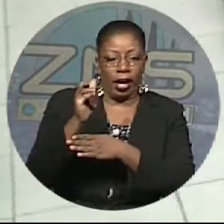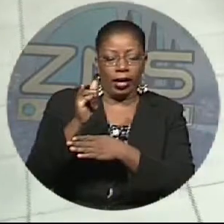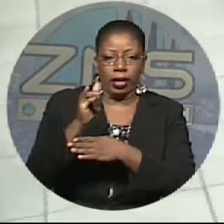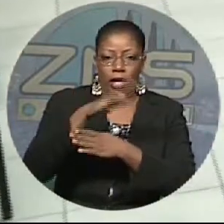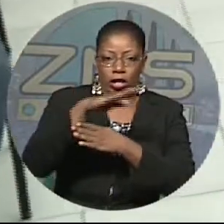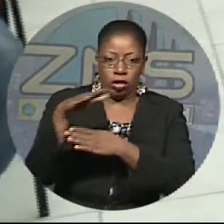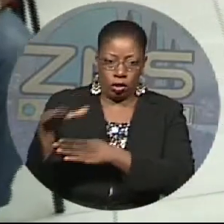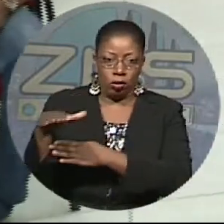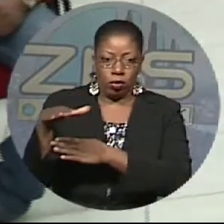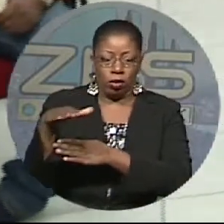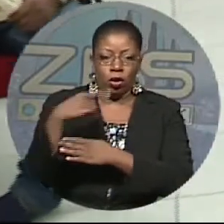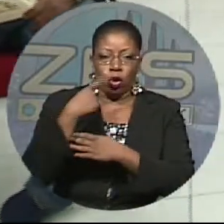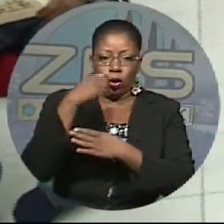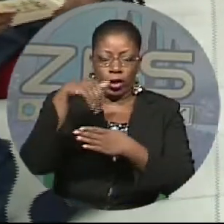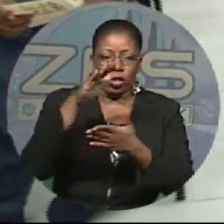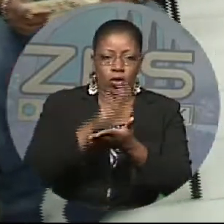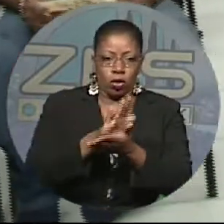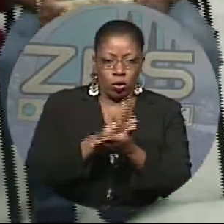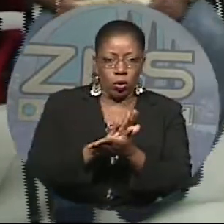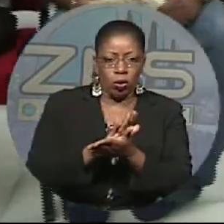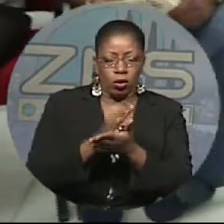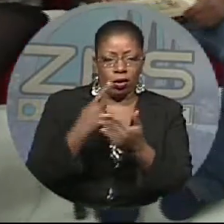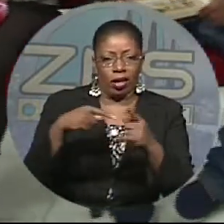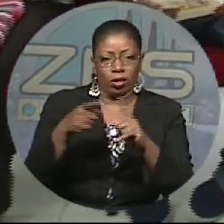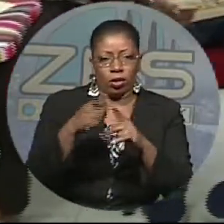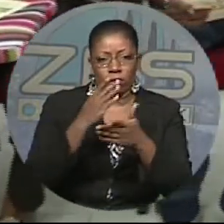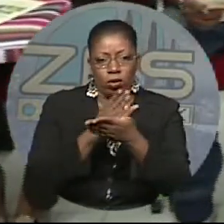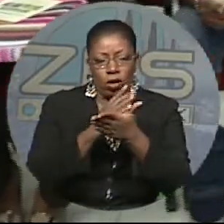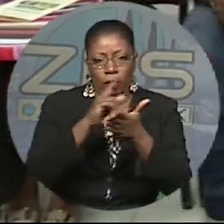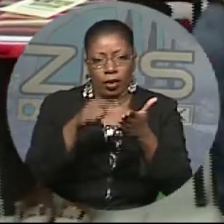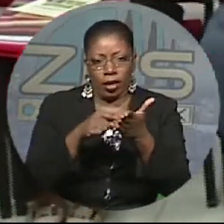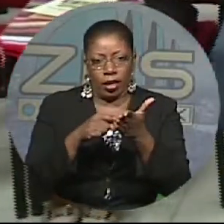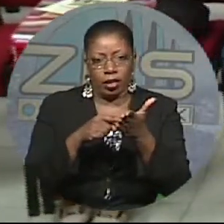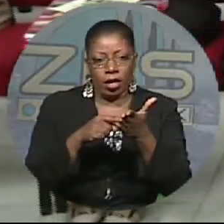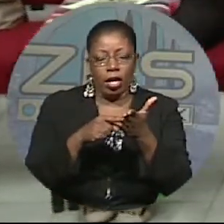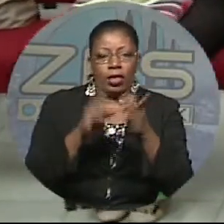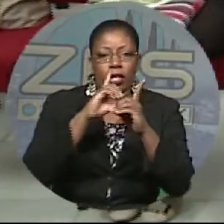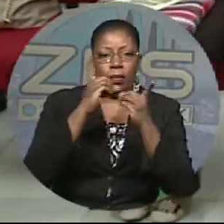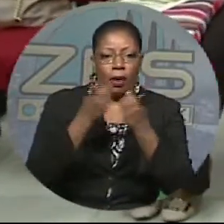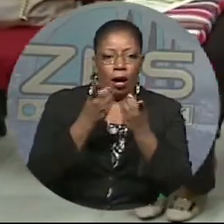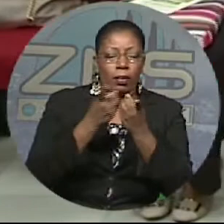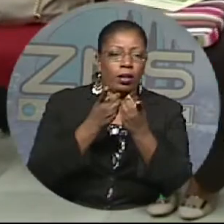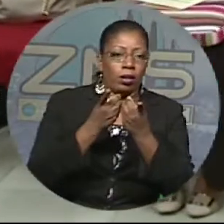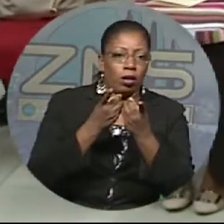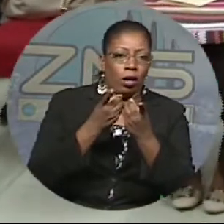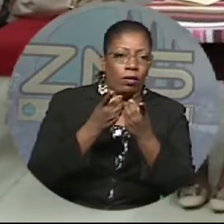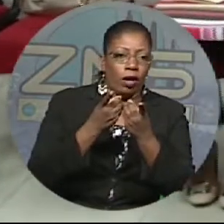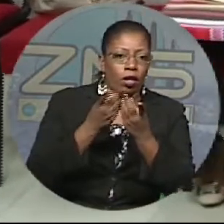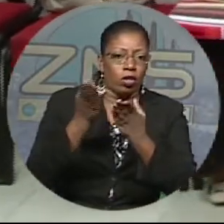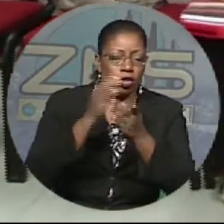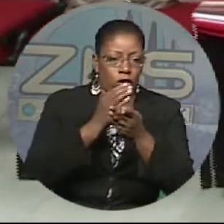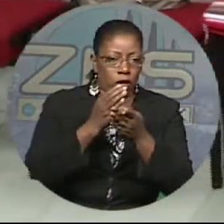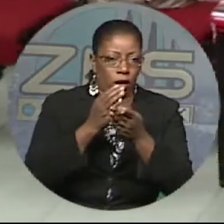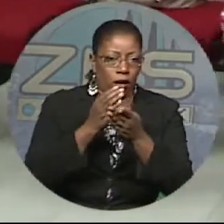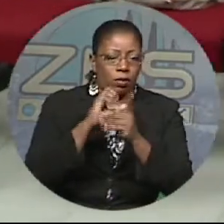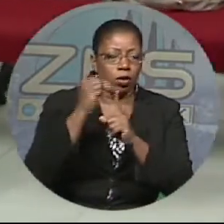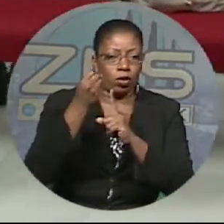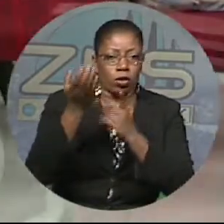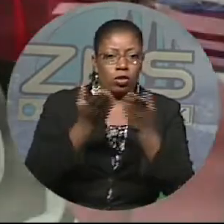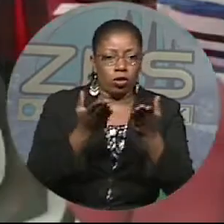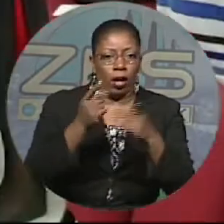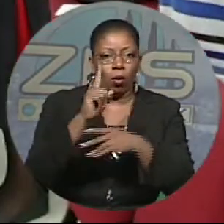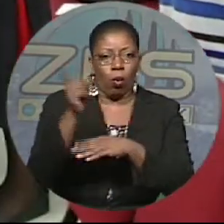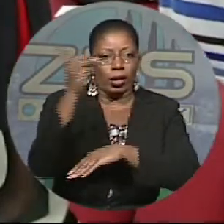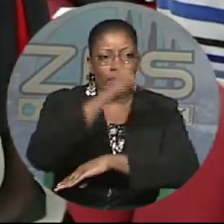children. And to combat the dangerous trend, the Department of Social Services and Centerville Urban Renewal Offices hosted a one-day